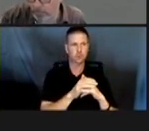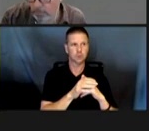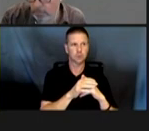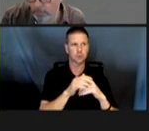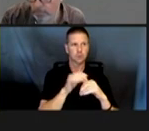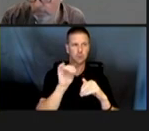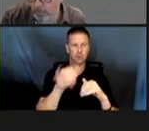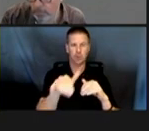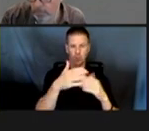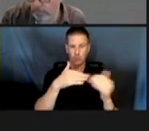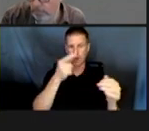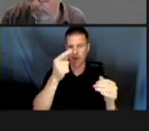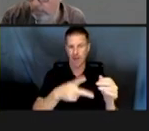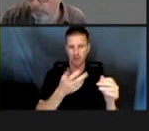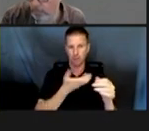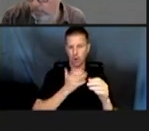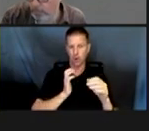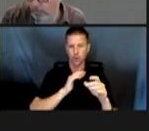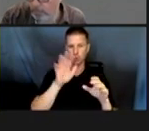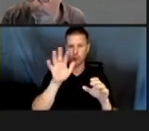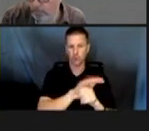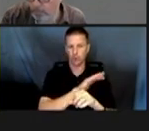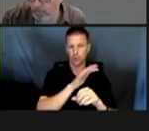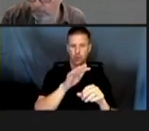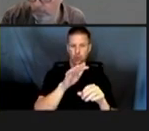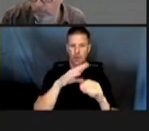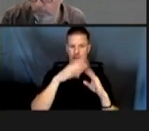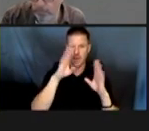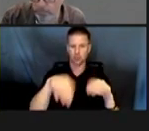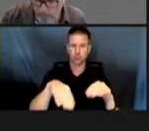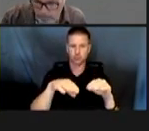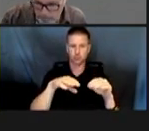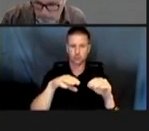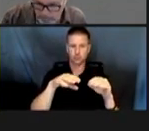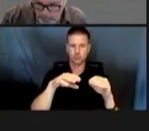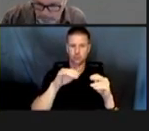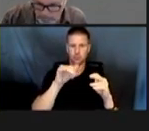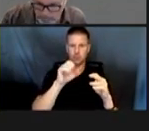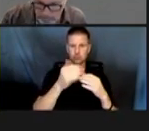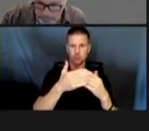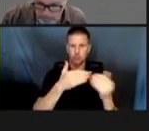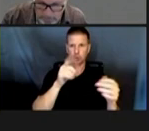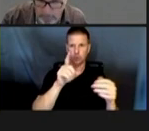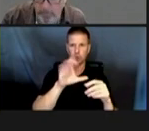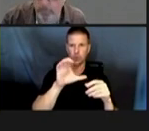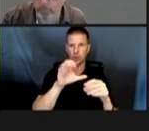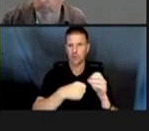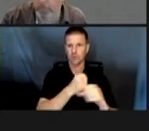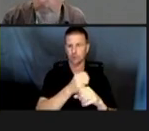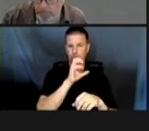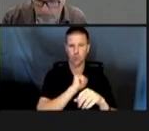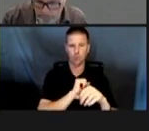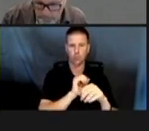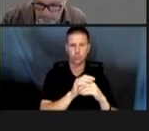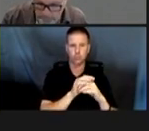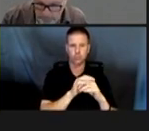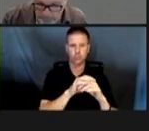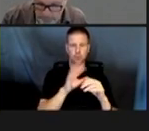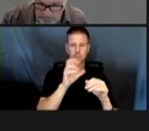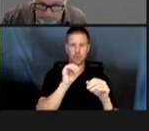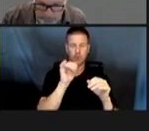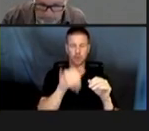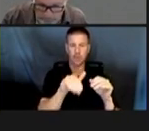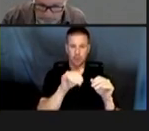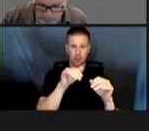almost half of our entire housing stock is almost 100 years old. And that